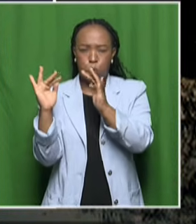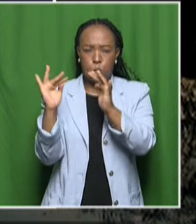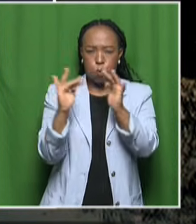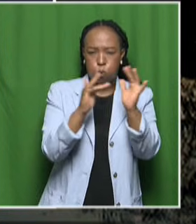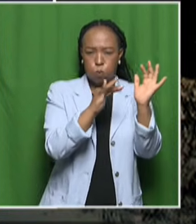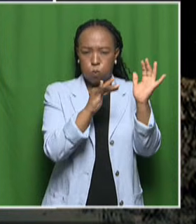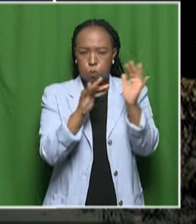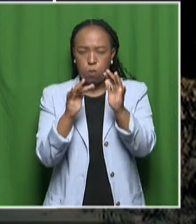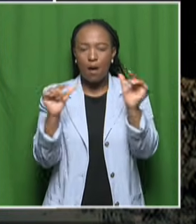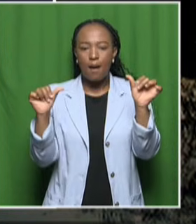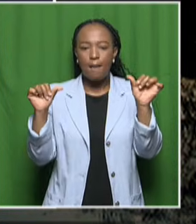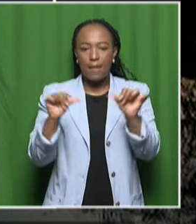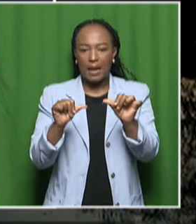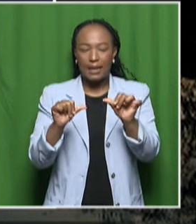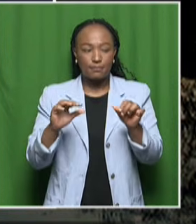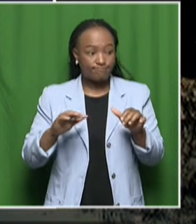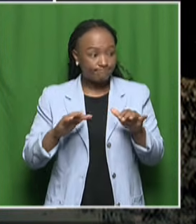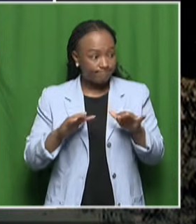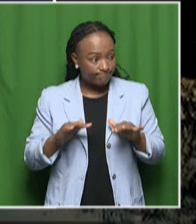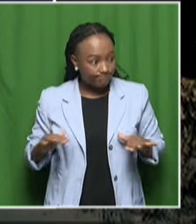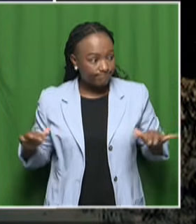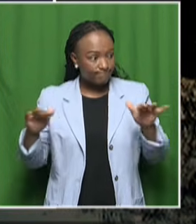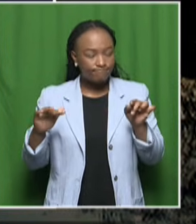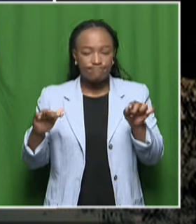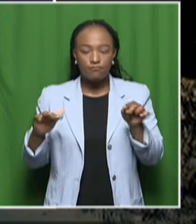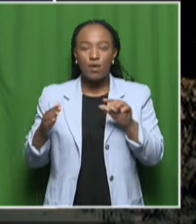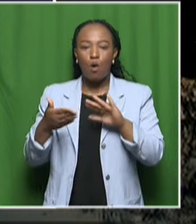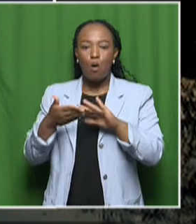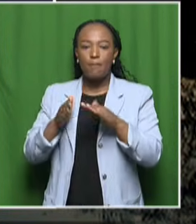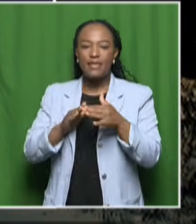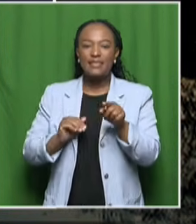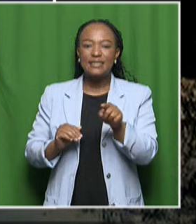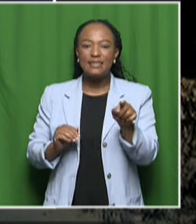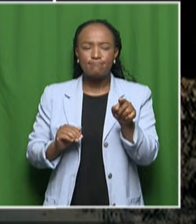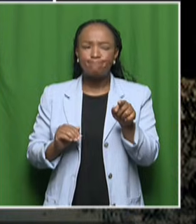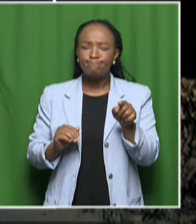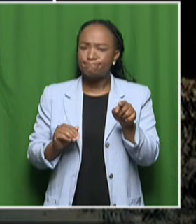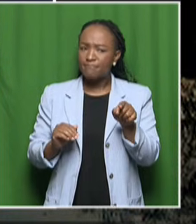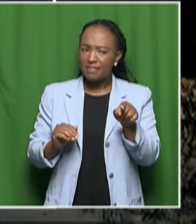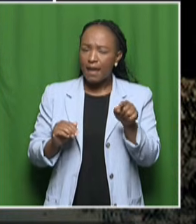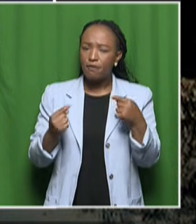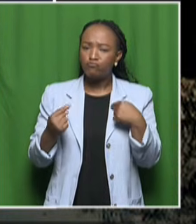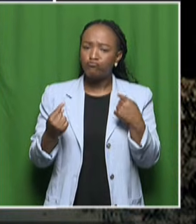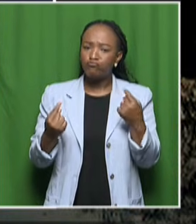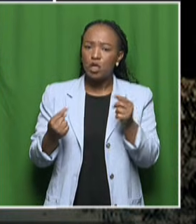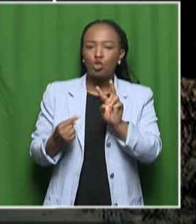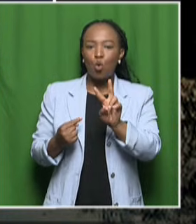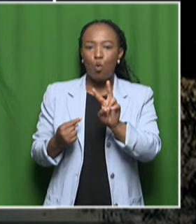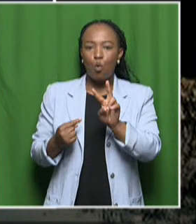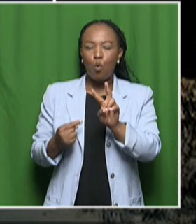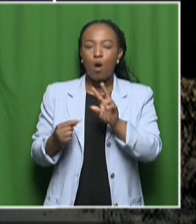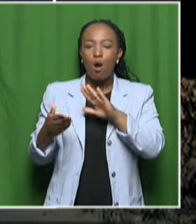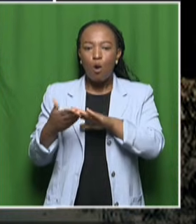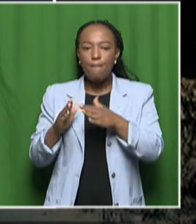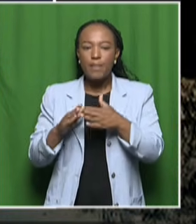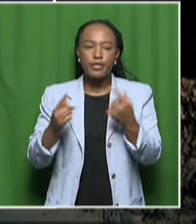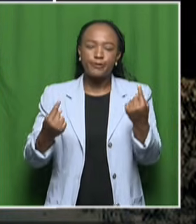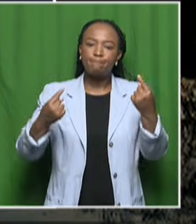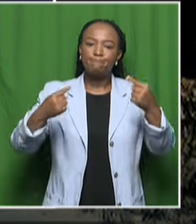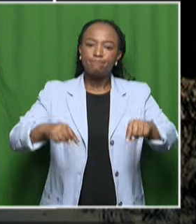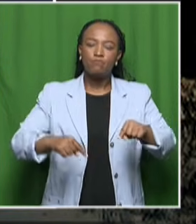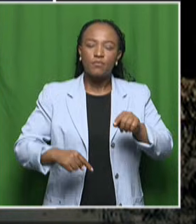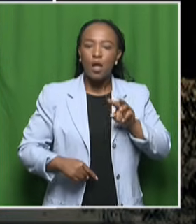Gqeberha municipality, to residents to show their support, to bring snacks, to bring food, to bring